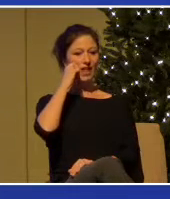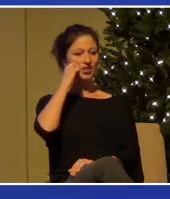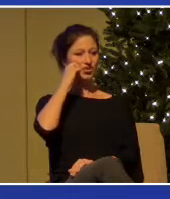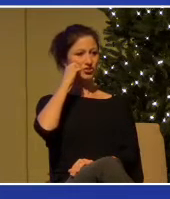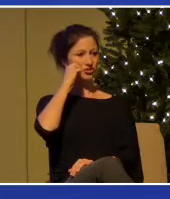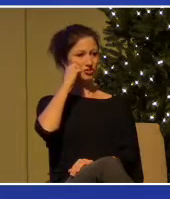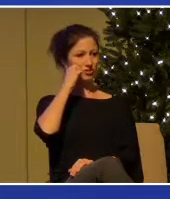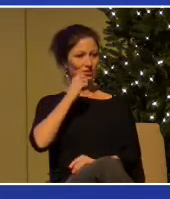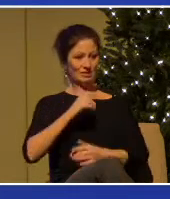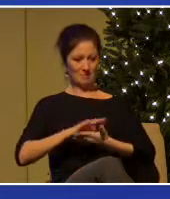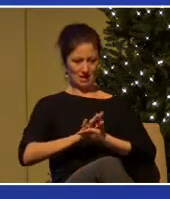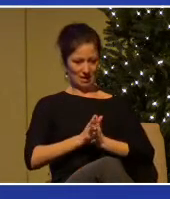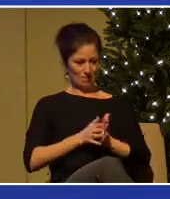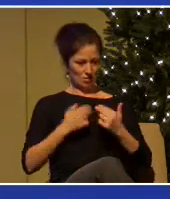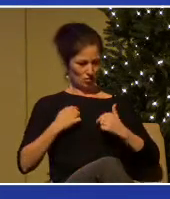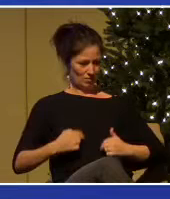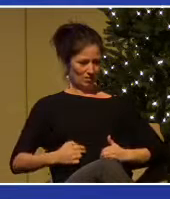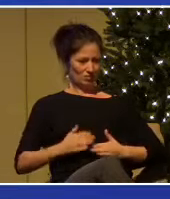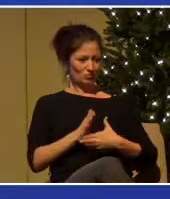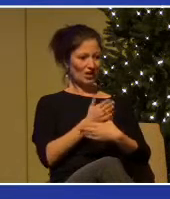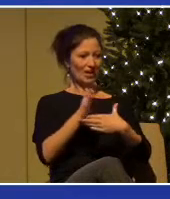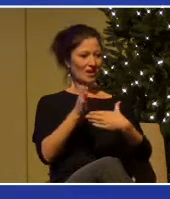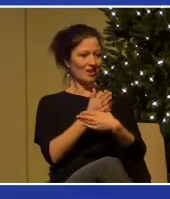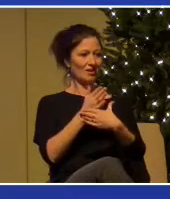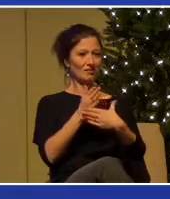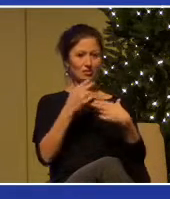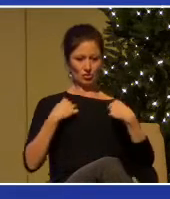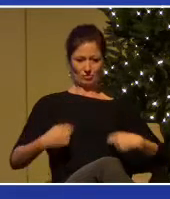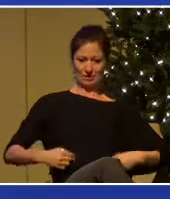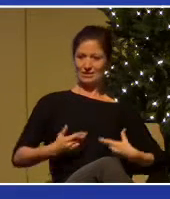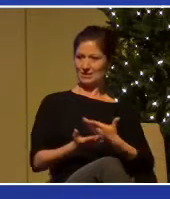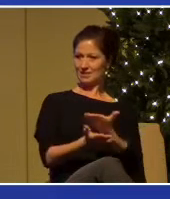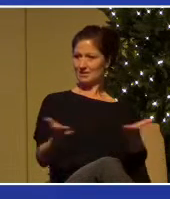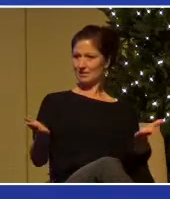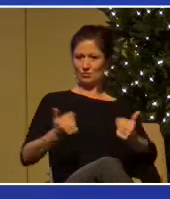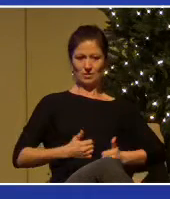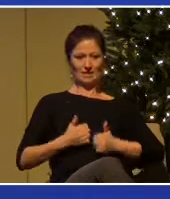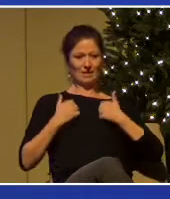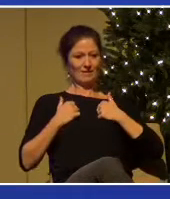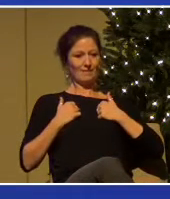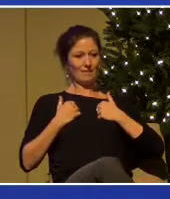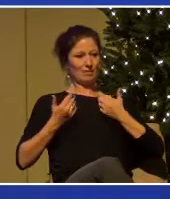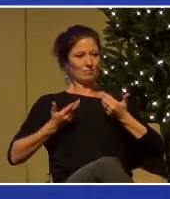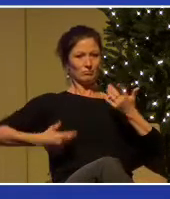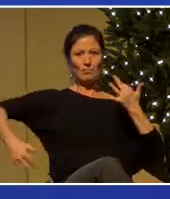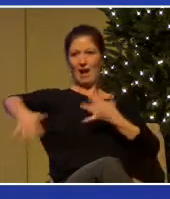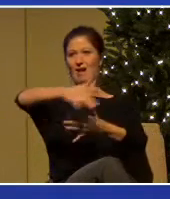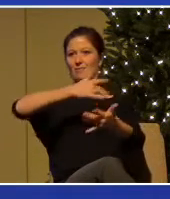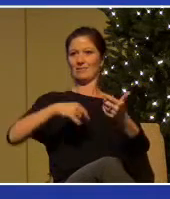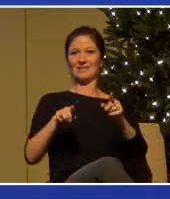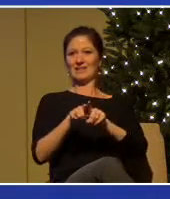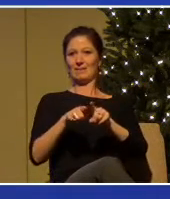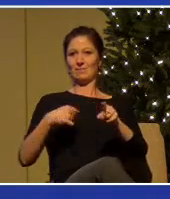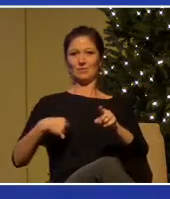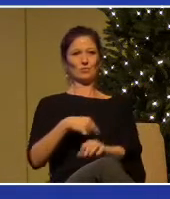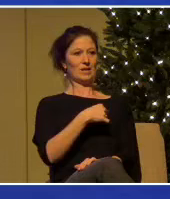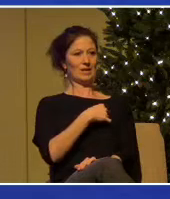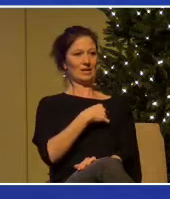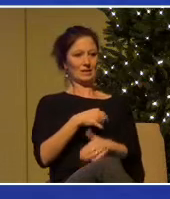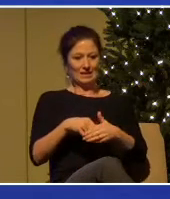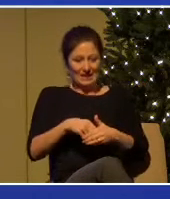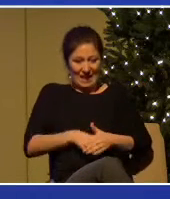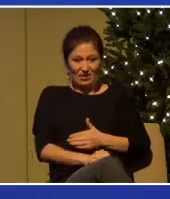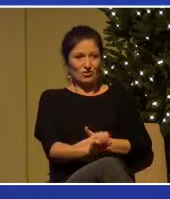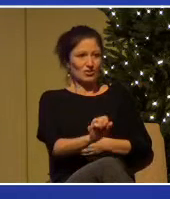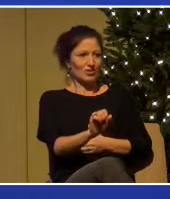humanity, to live life in a world in which we live it, entering it the way that we